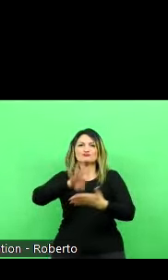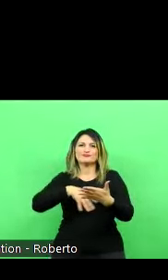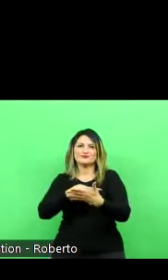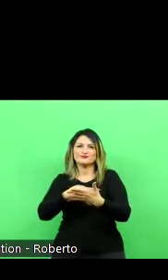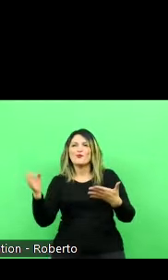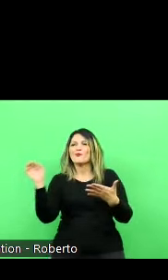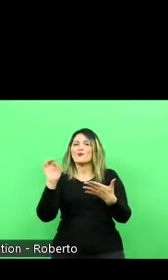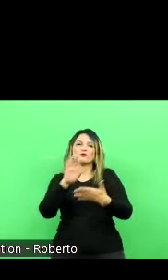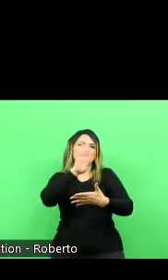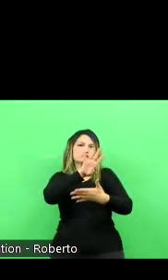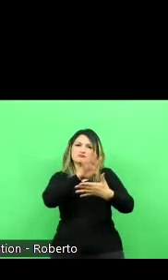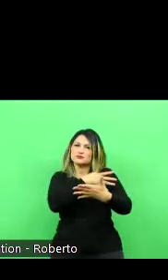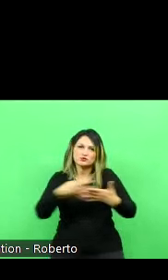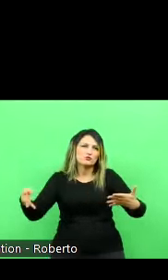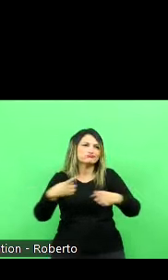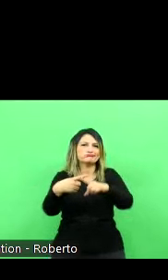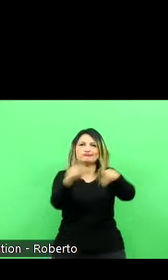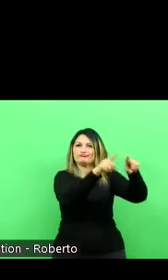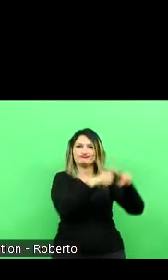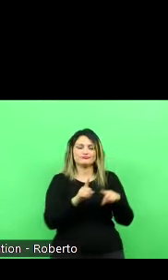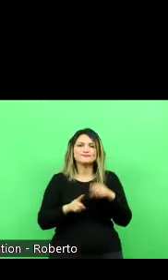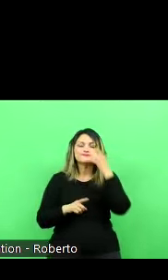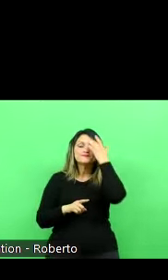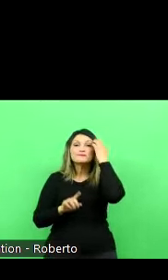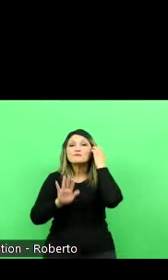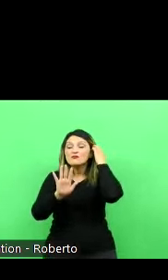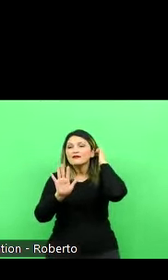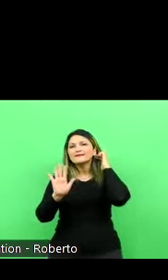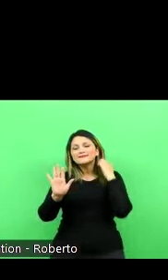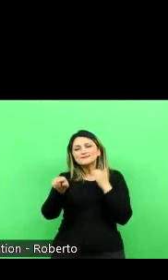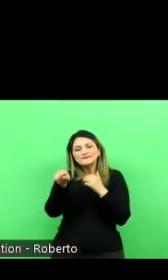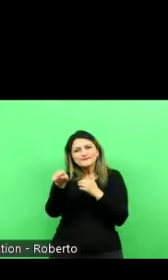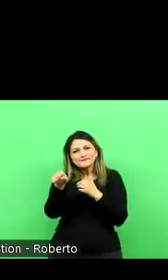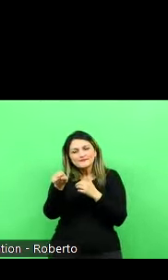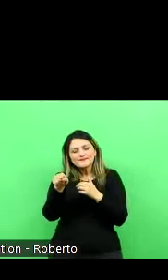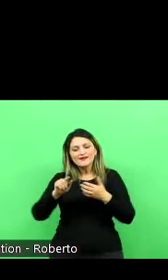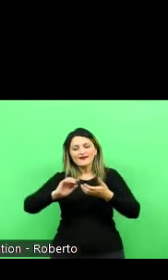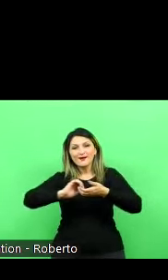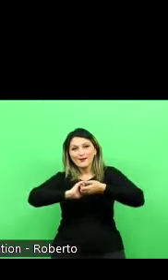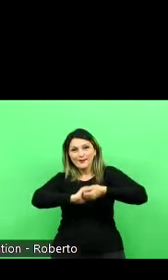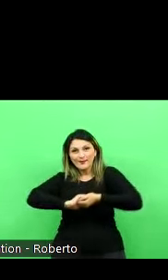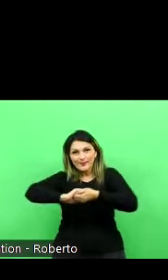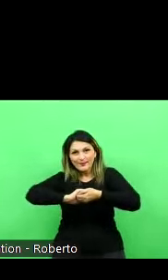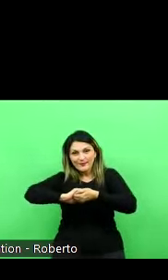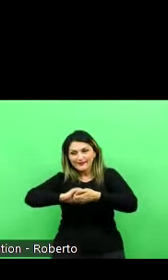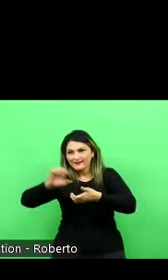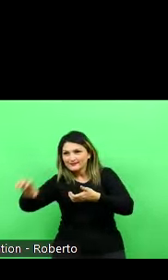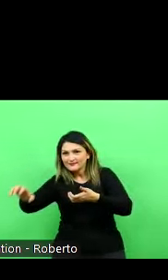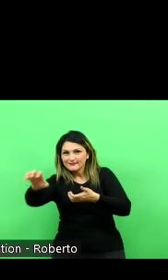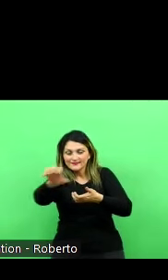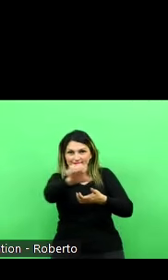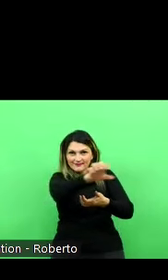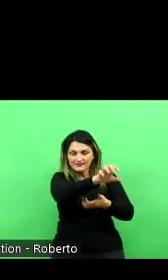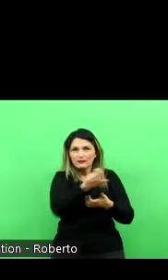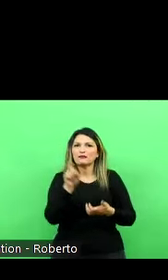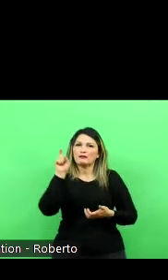complex issue, and we need the support of the community network in order for this to work. This